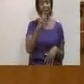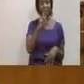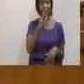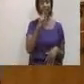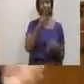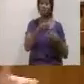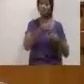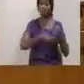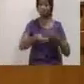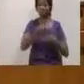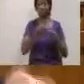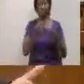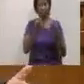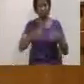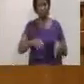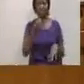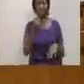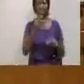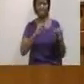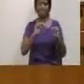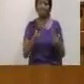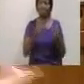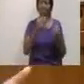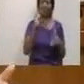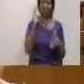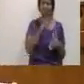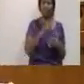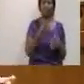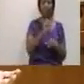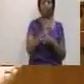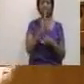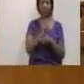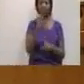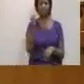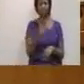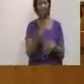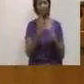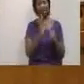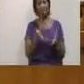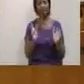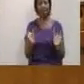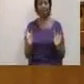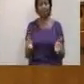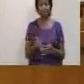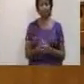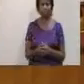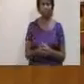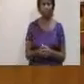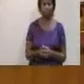corruption, misuse, mismanagement, use of consultants, and so on and so forth. It's a